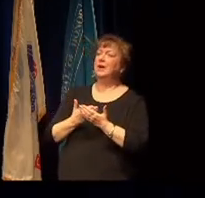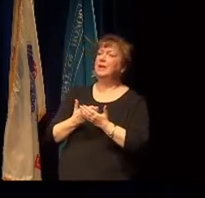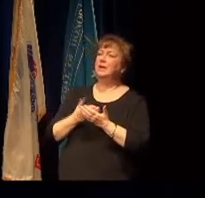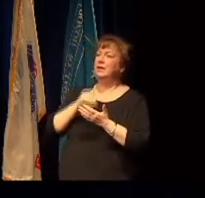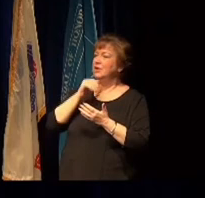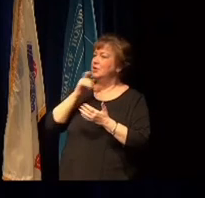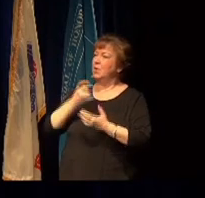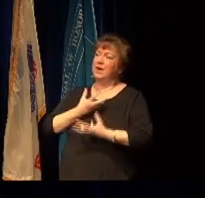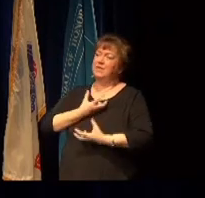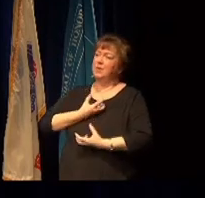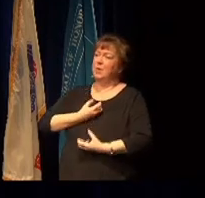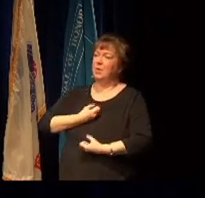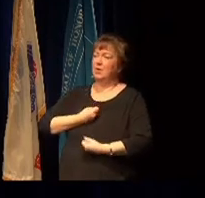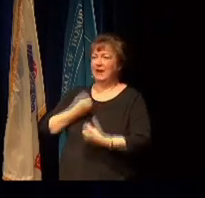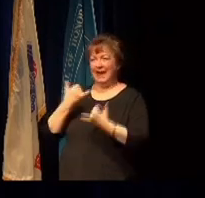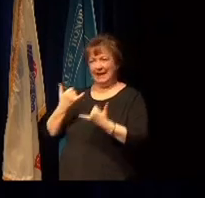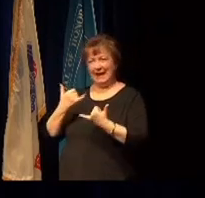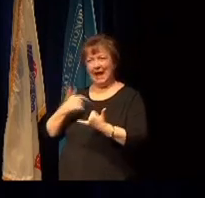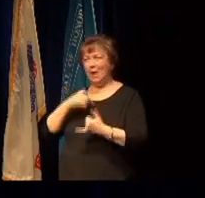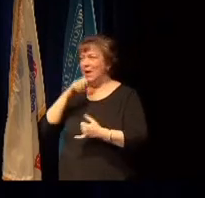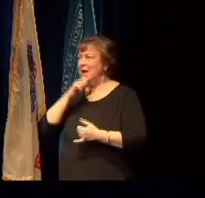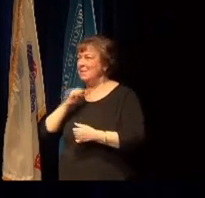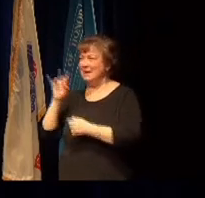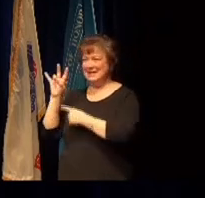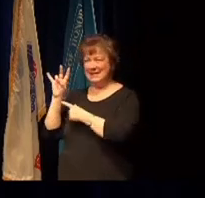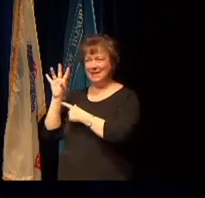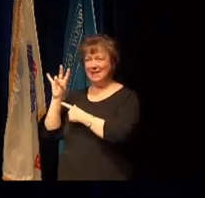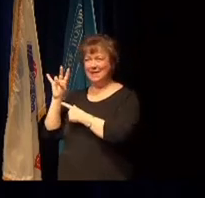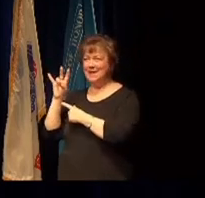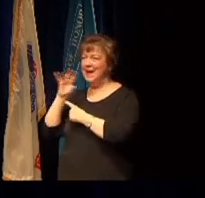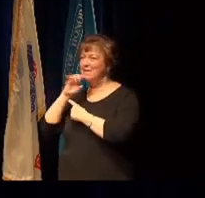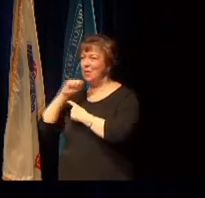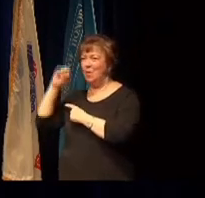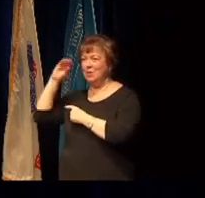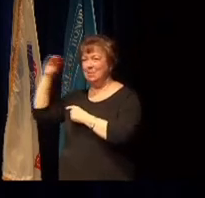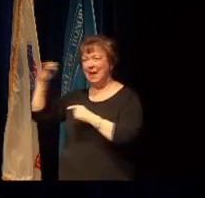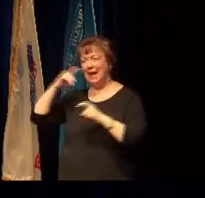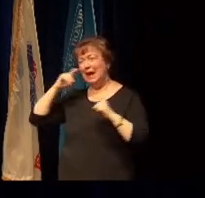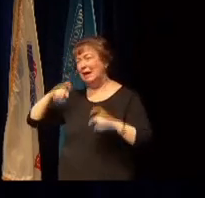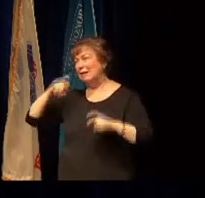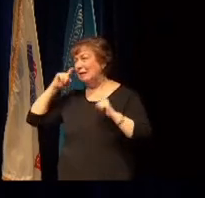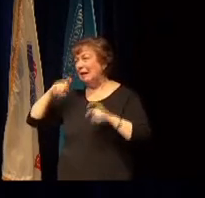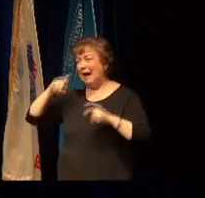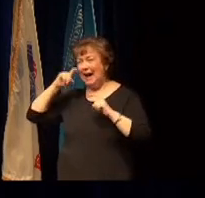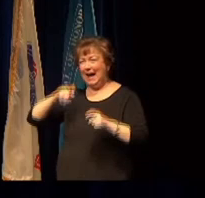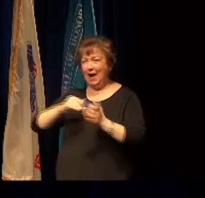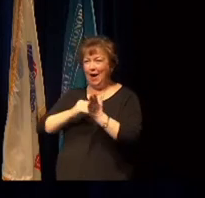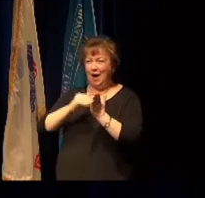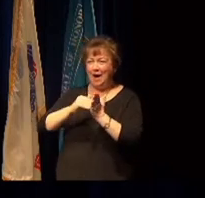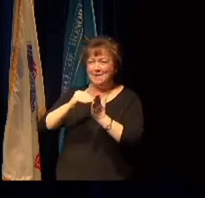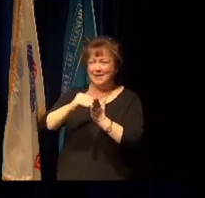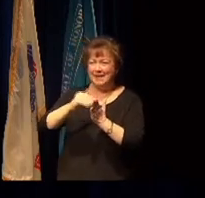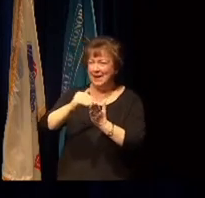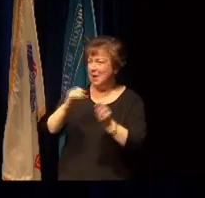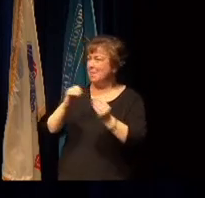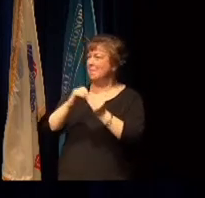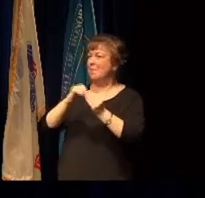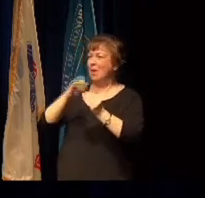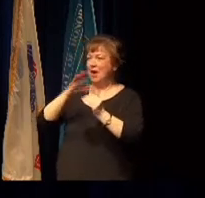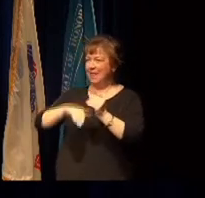I cry more now as a 75-year-old man than I did any time, even when my father got a hold of me when I was a kid, a lot